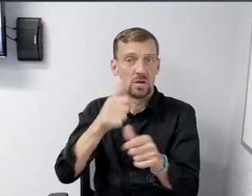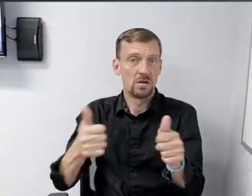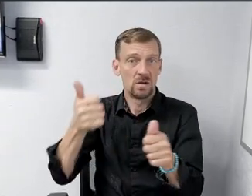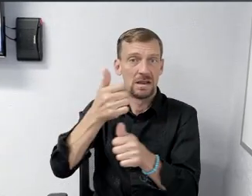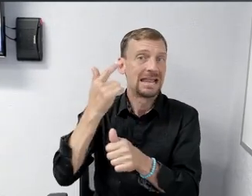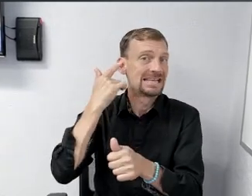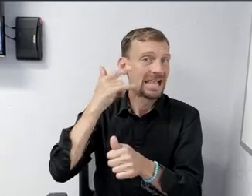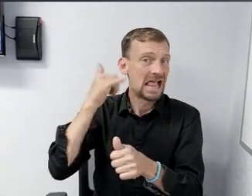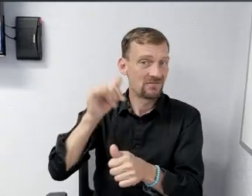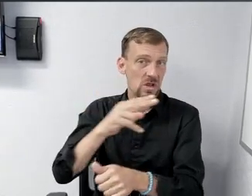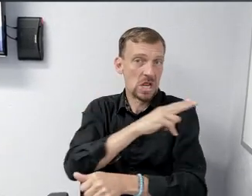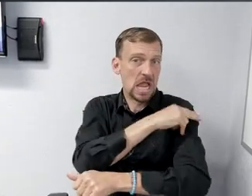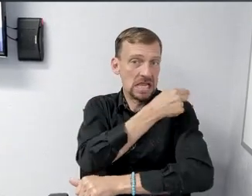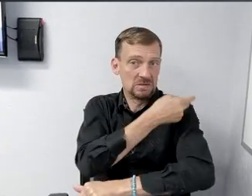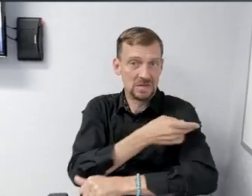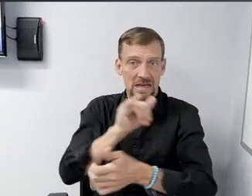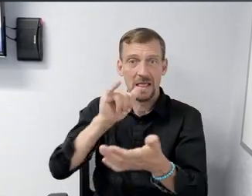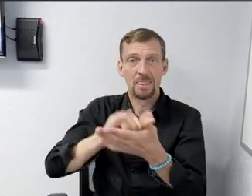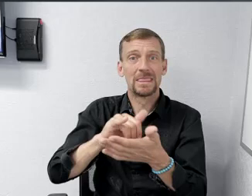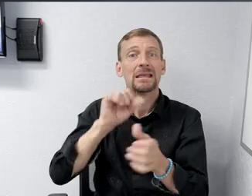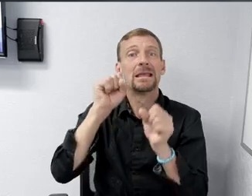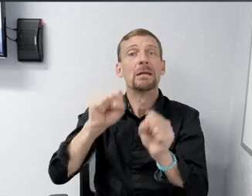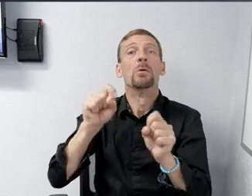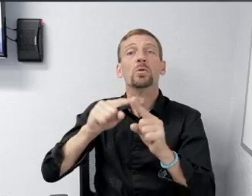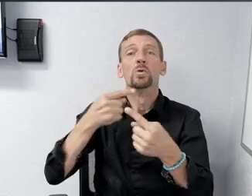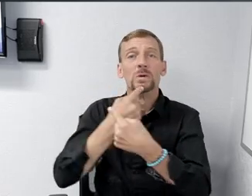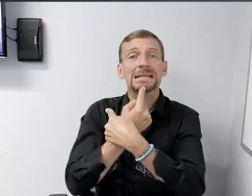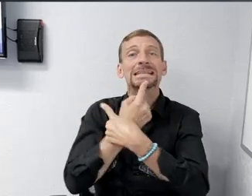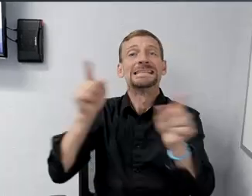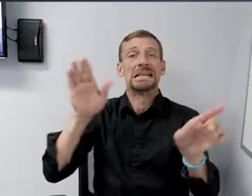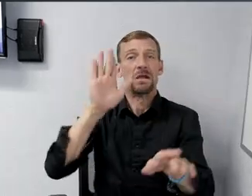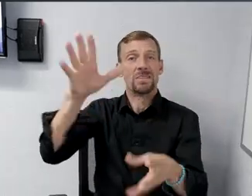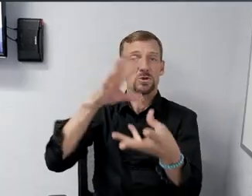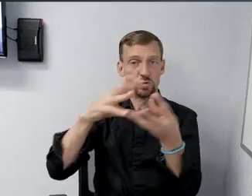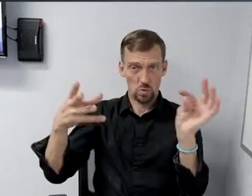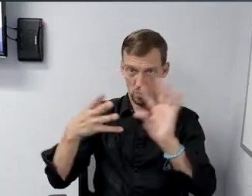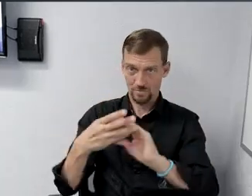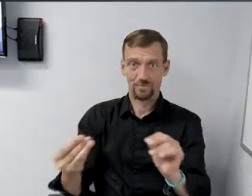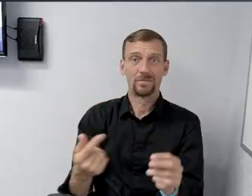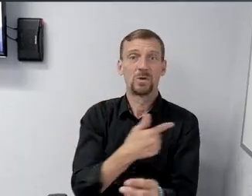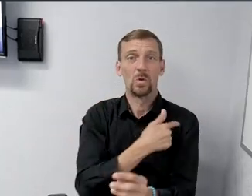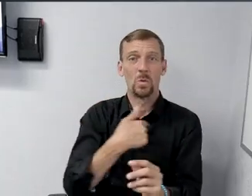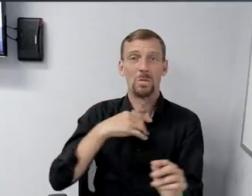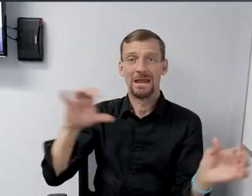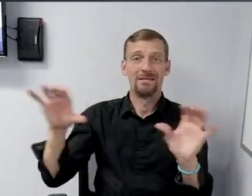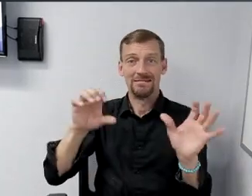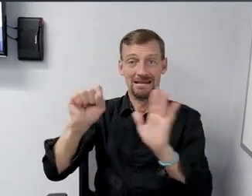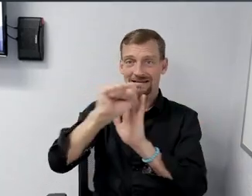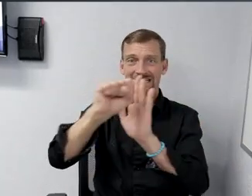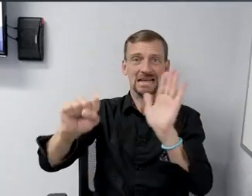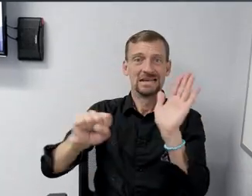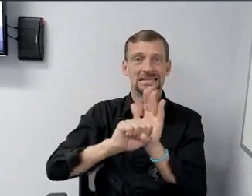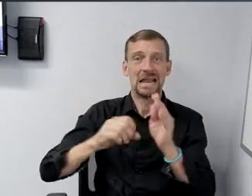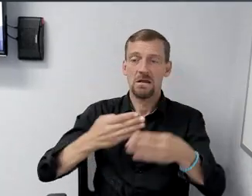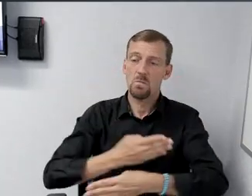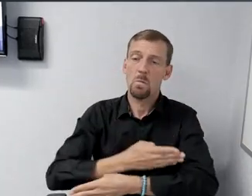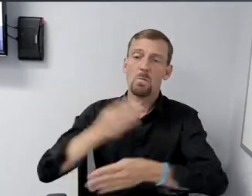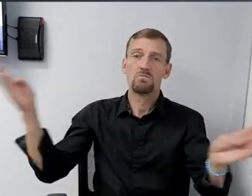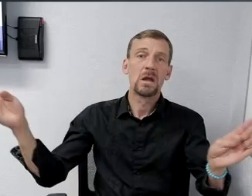California hospitals that got to tell their story. So we did a statewide